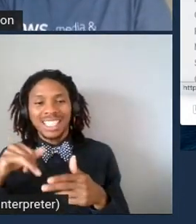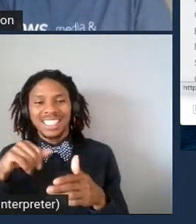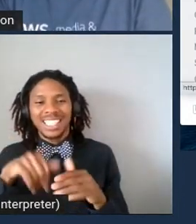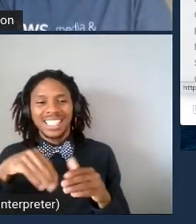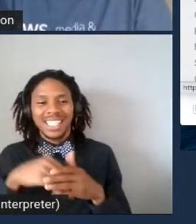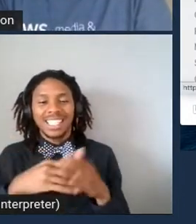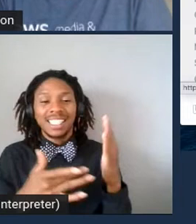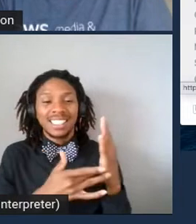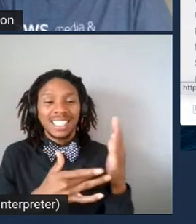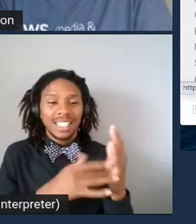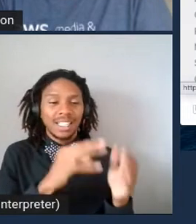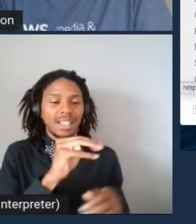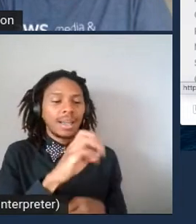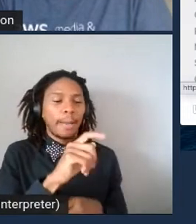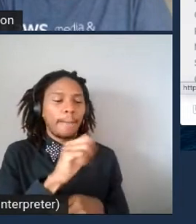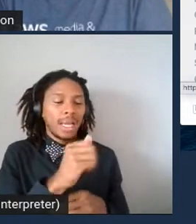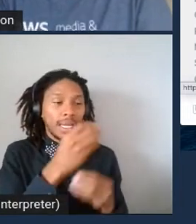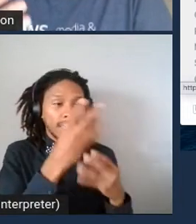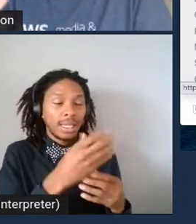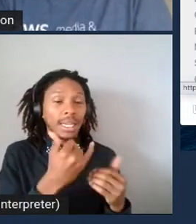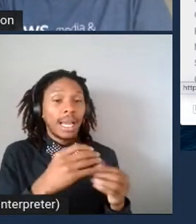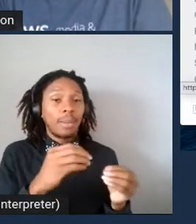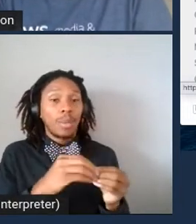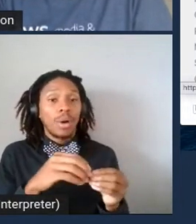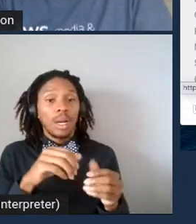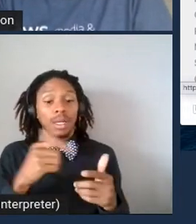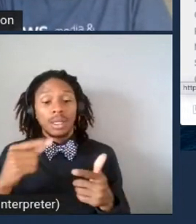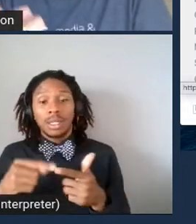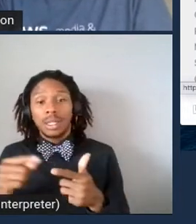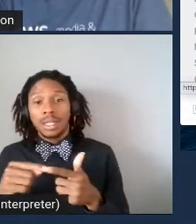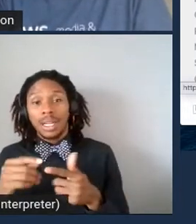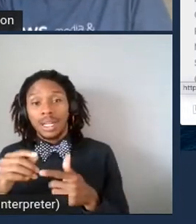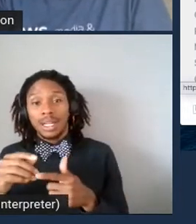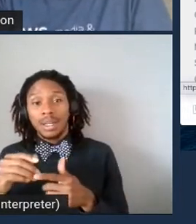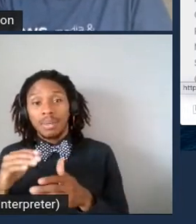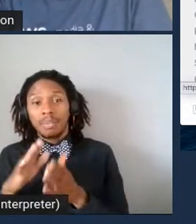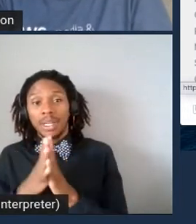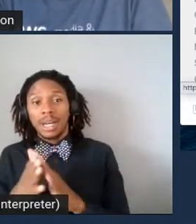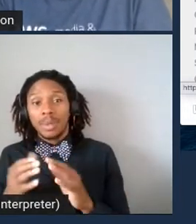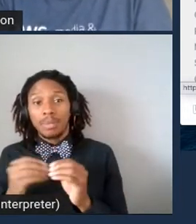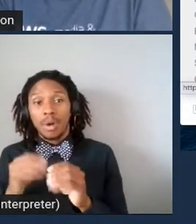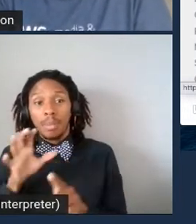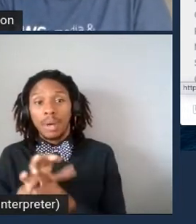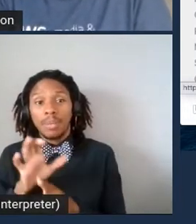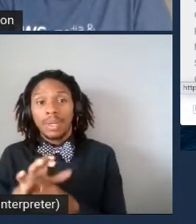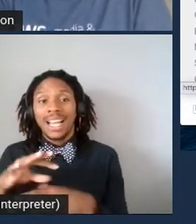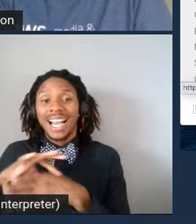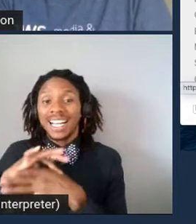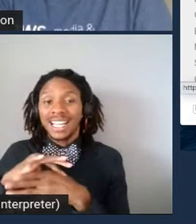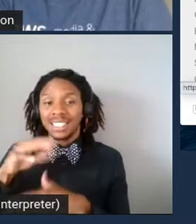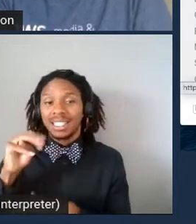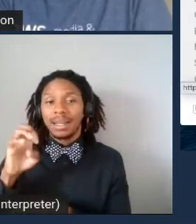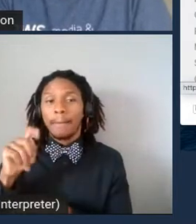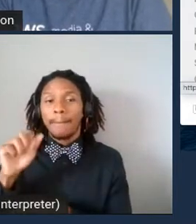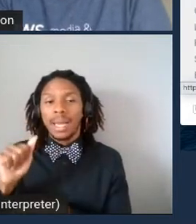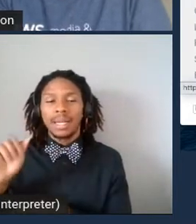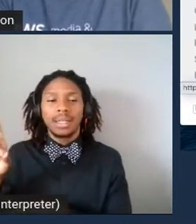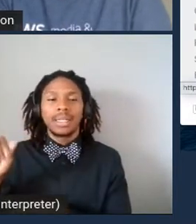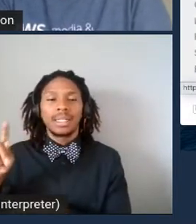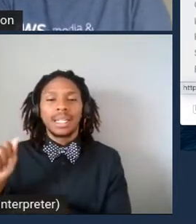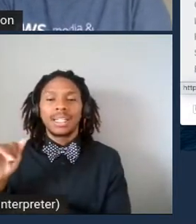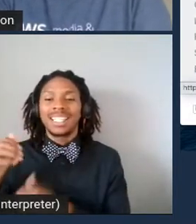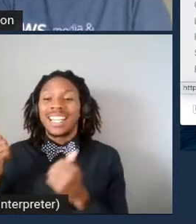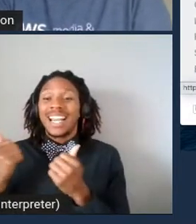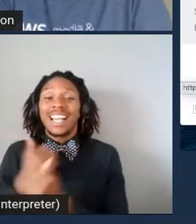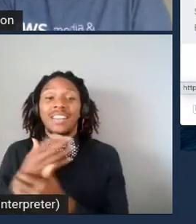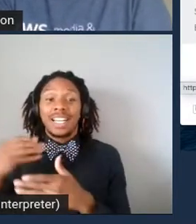An area that's actually becoming very, very popular through machine learning is content metadata. So that is everything that is